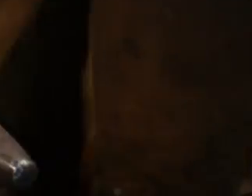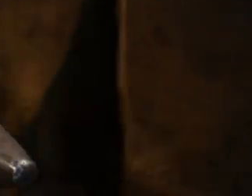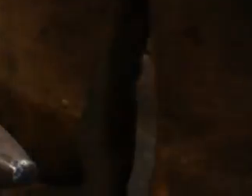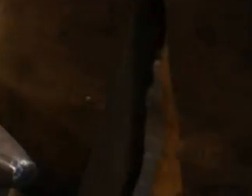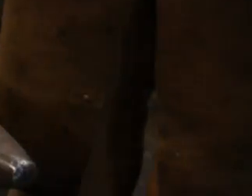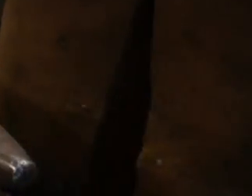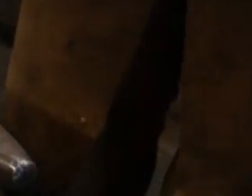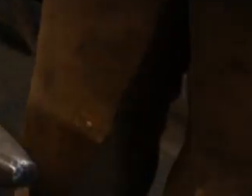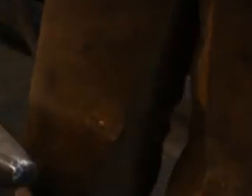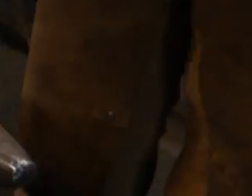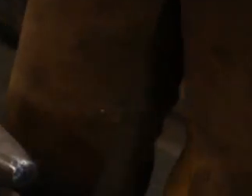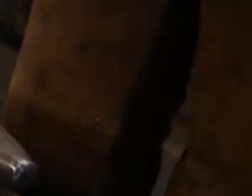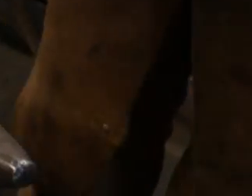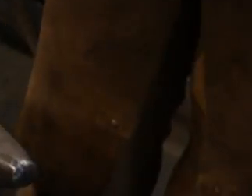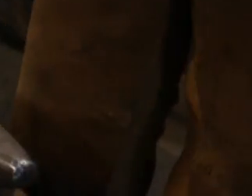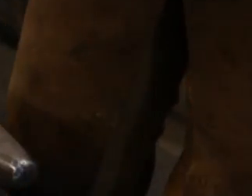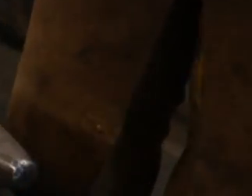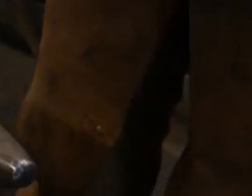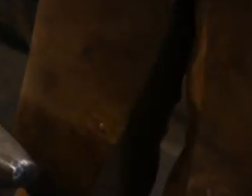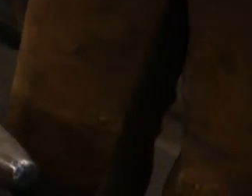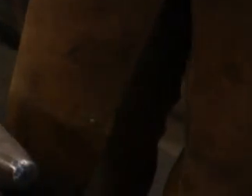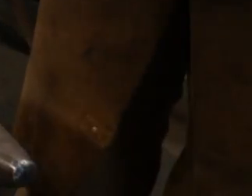All right. I'm almost getting there.